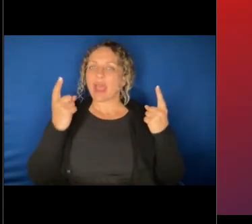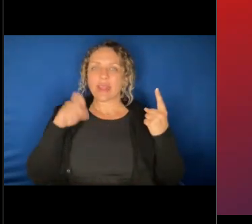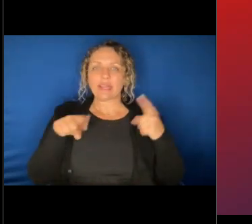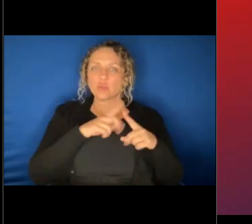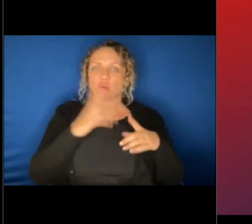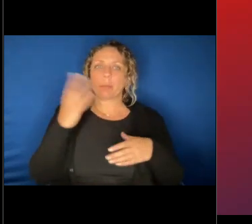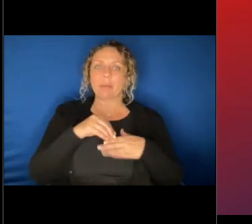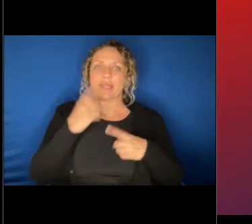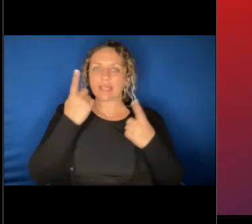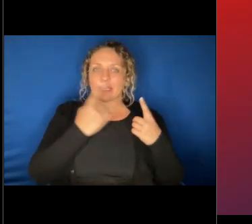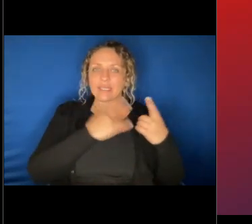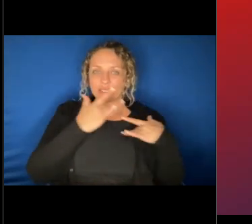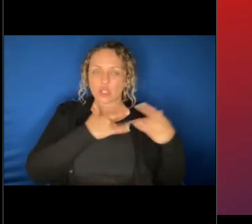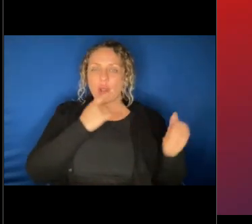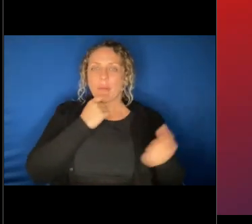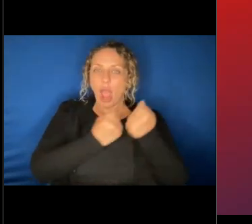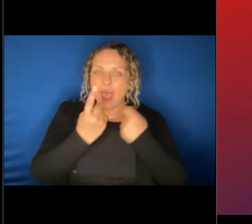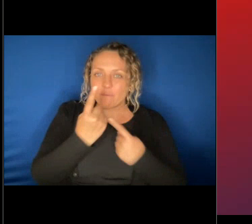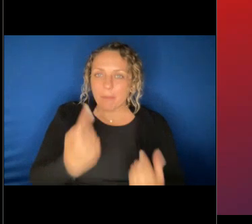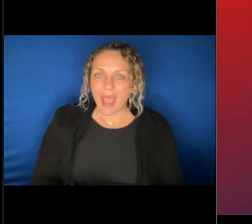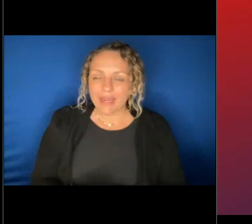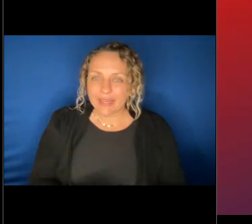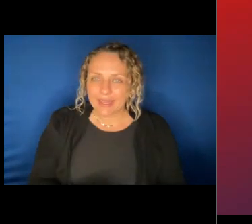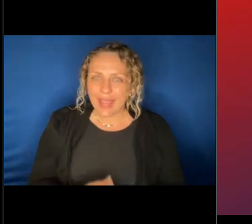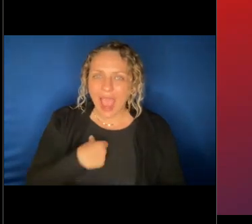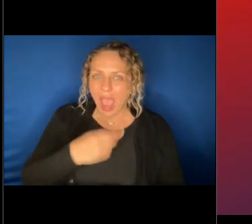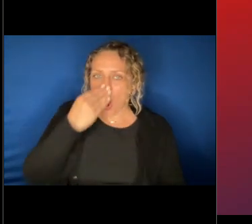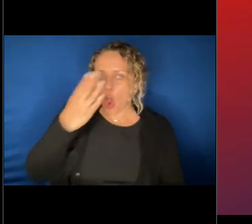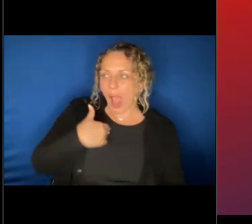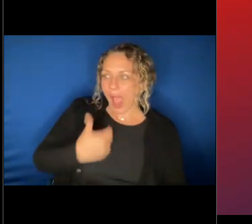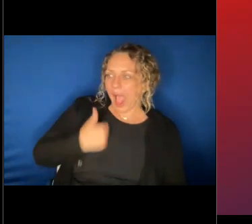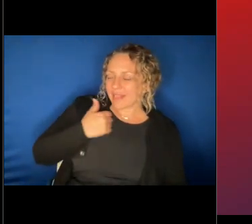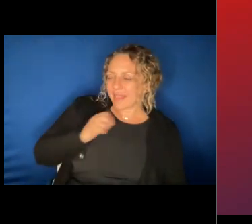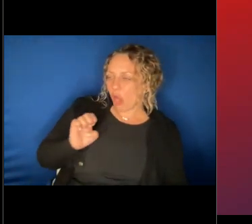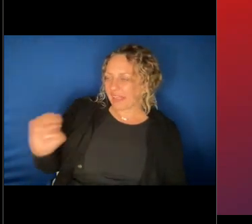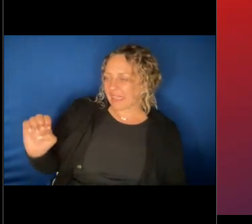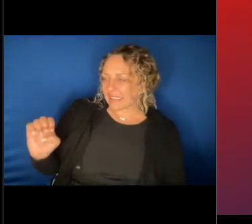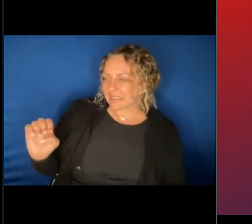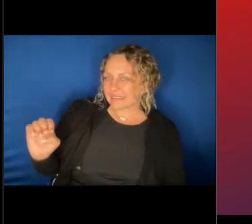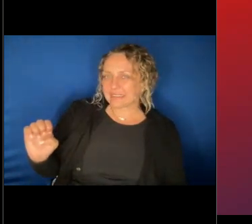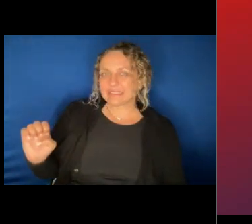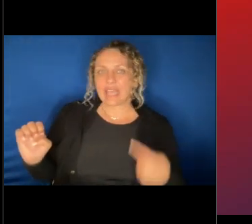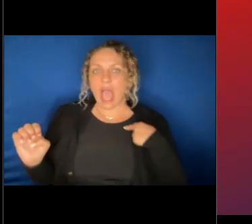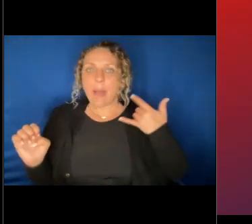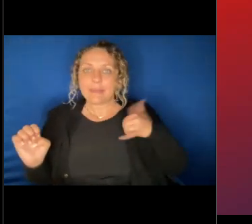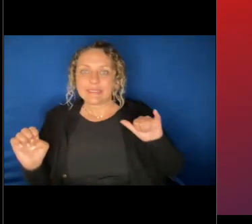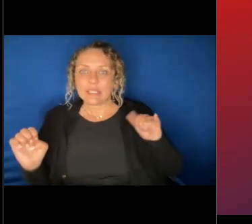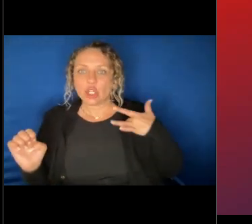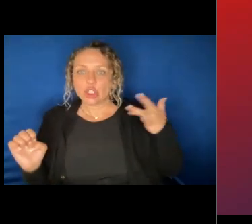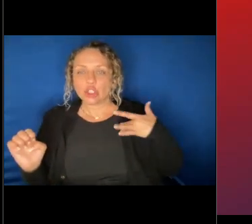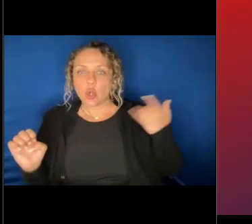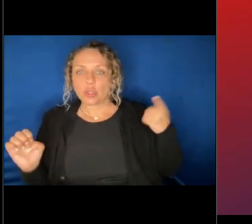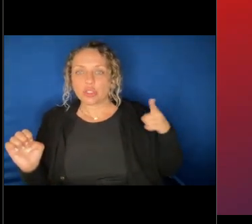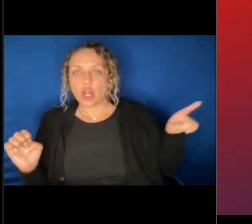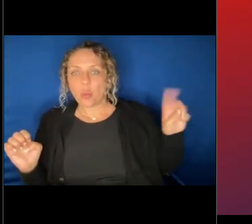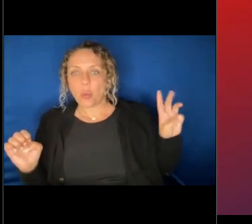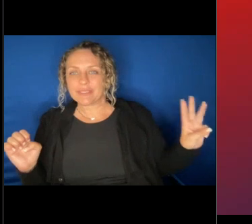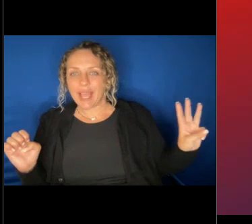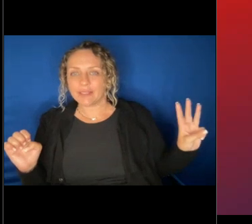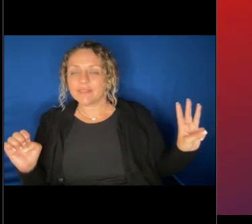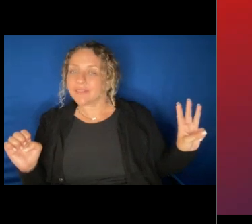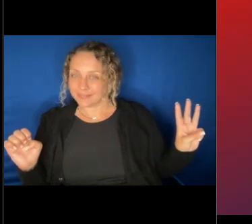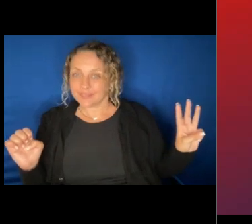be concerned about everybody. I don't care that I live on the east side. I am still concerned on what goes on the west